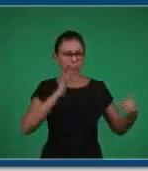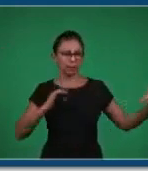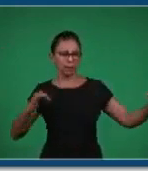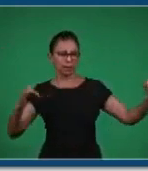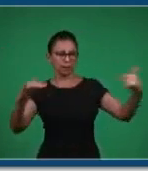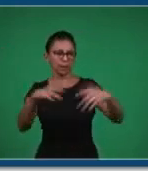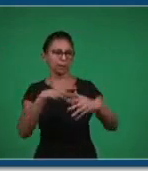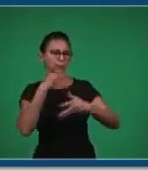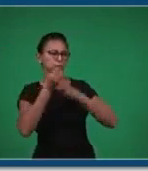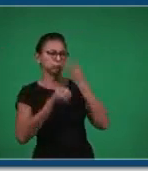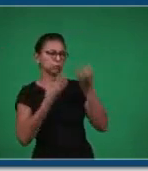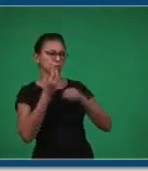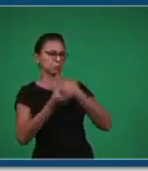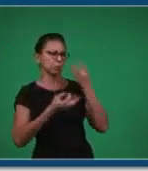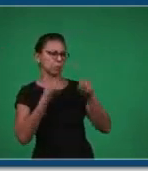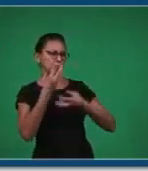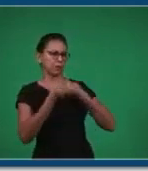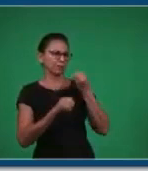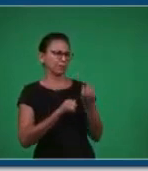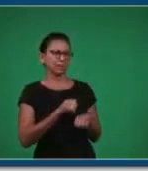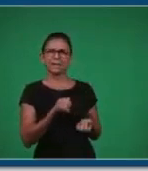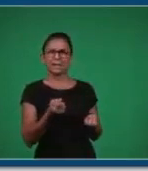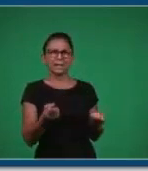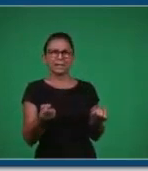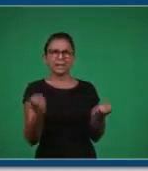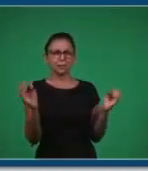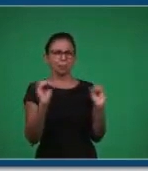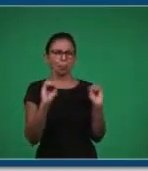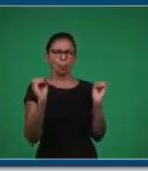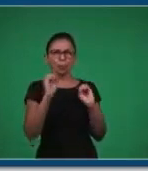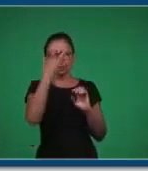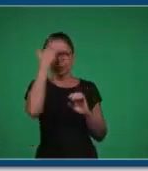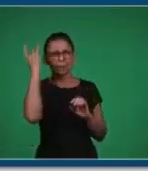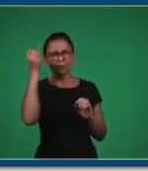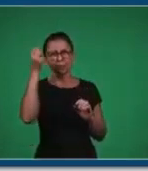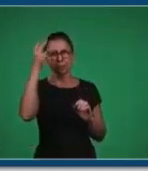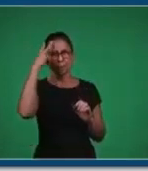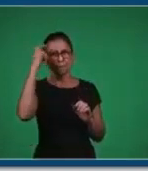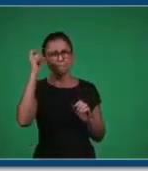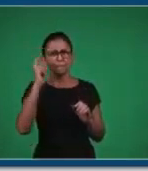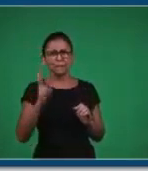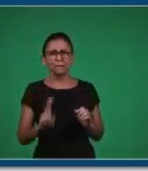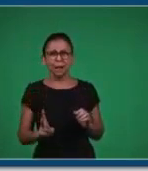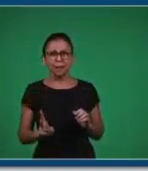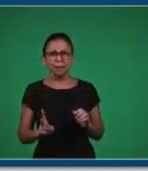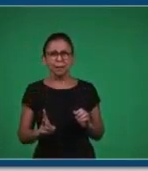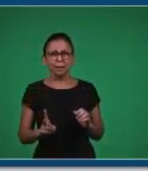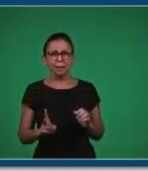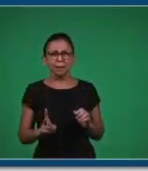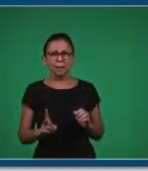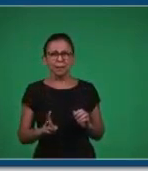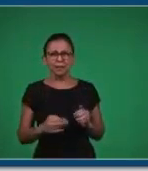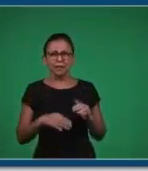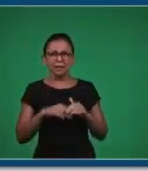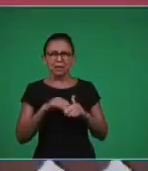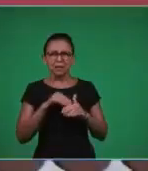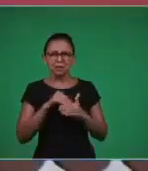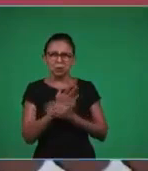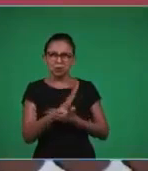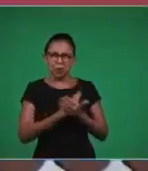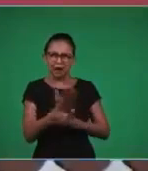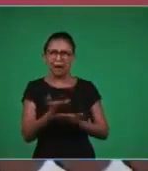not respect the turn of their friends. They do not realize that they are bothering others. What